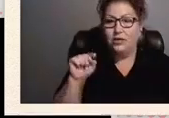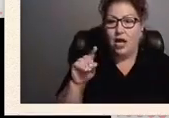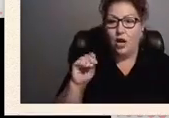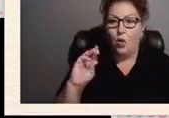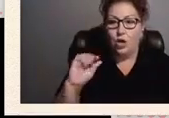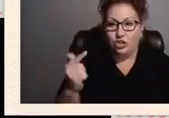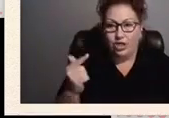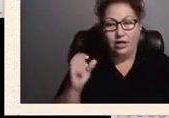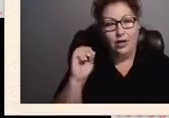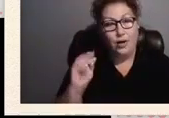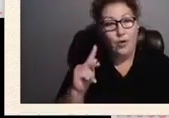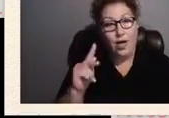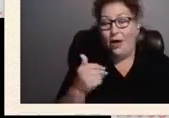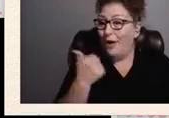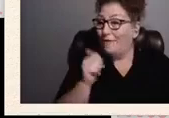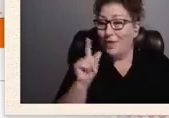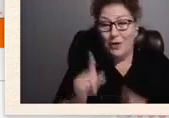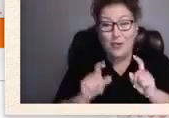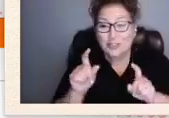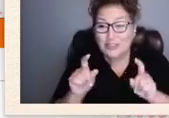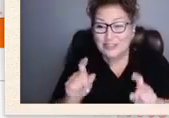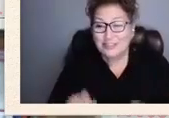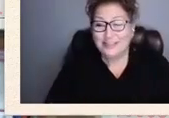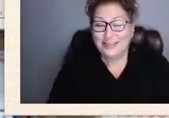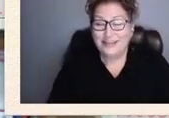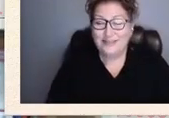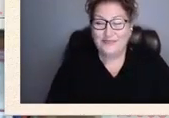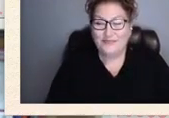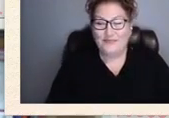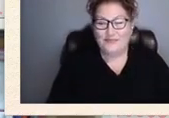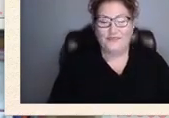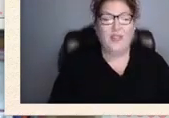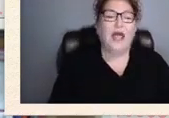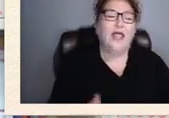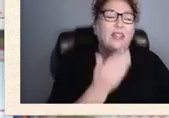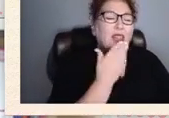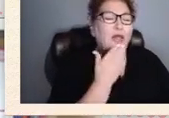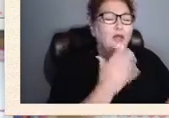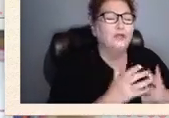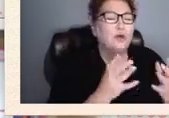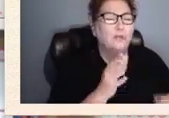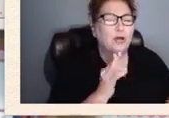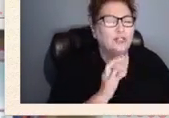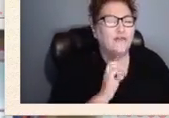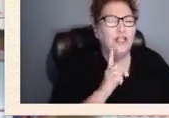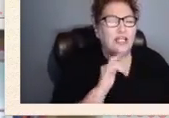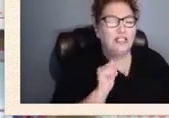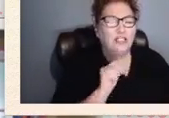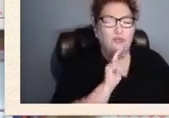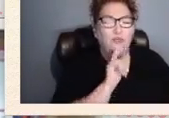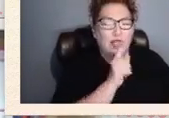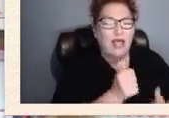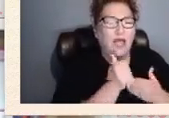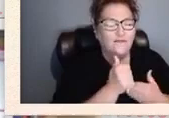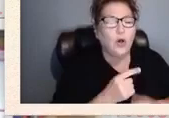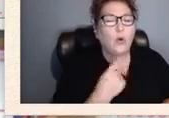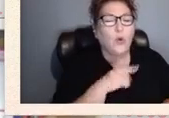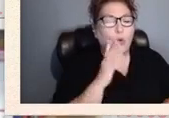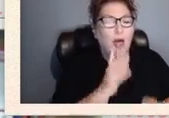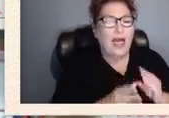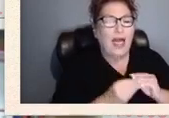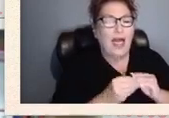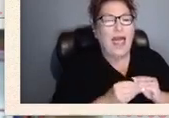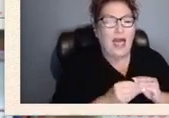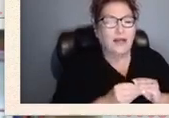Okay, do you have any questions? Felicia, thank you so much. That was so helpful. And we're going to add the disability rights